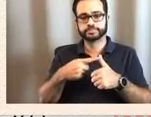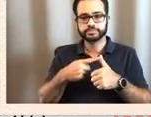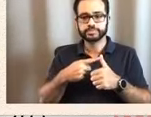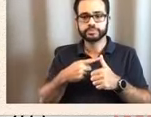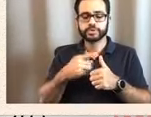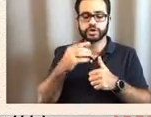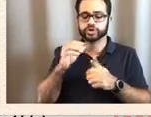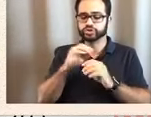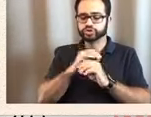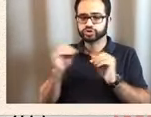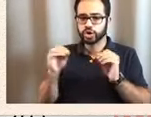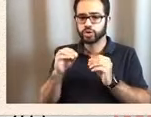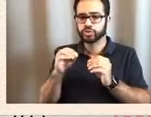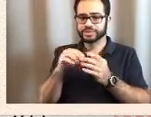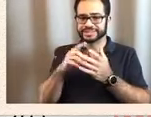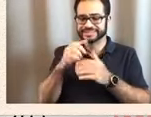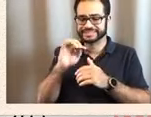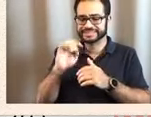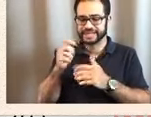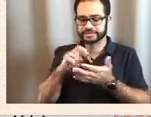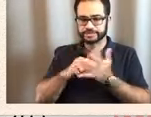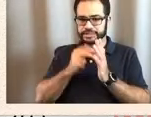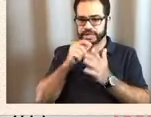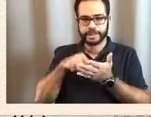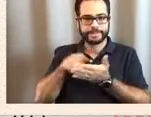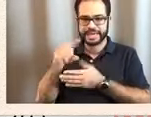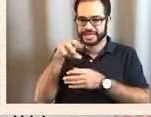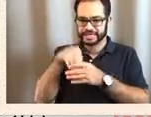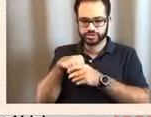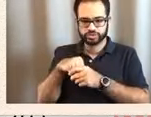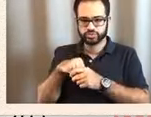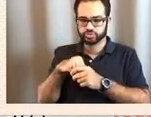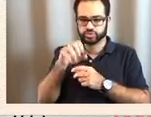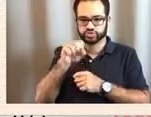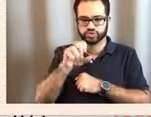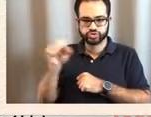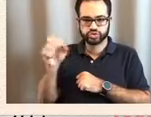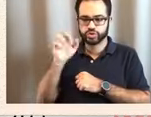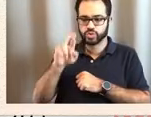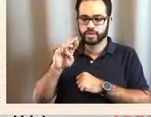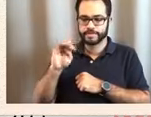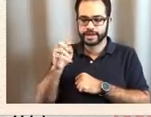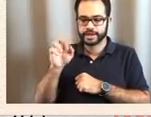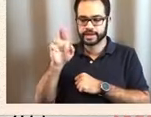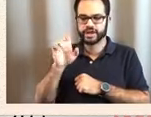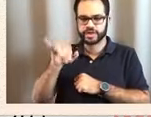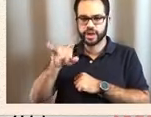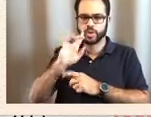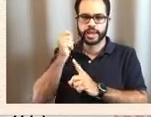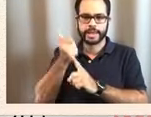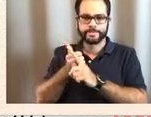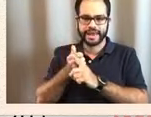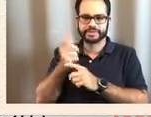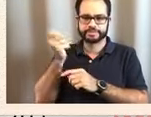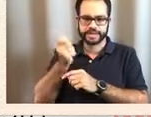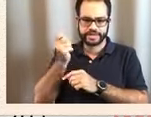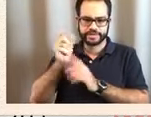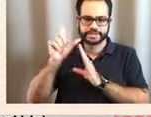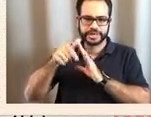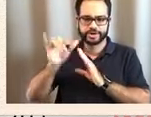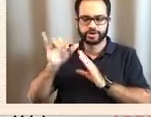into Social Security or Medicare. This impacts benefits down the road, like retirement benefits